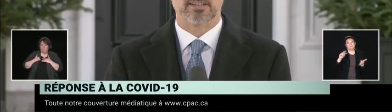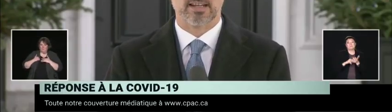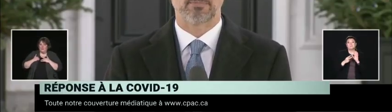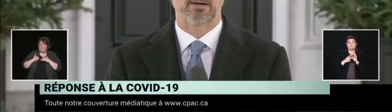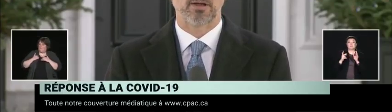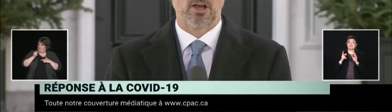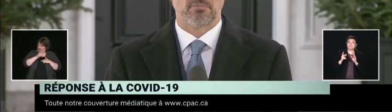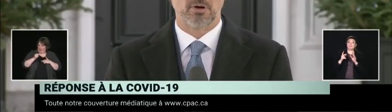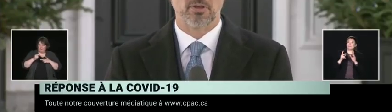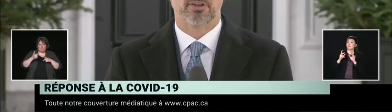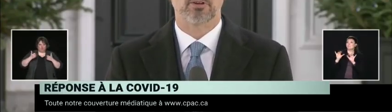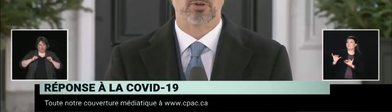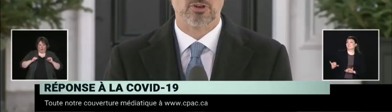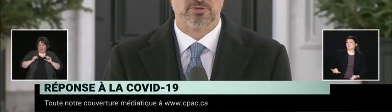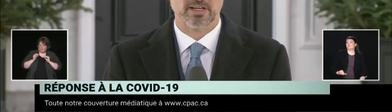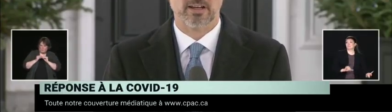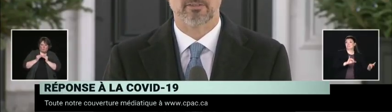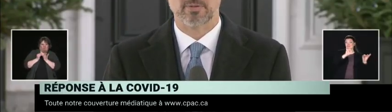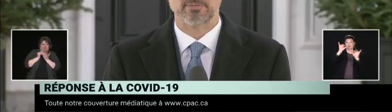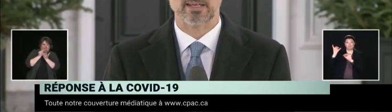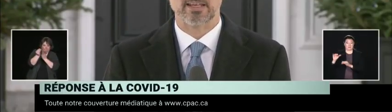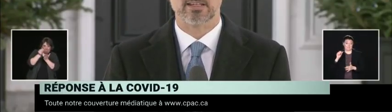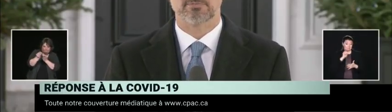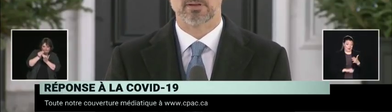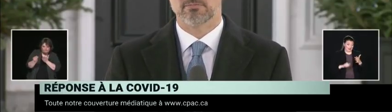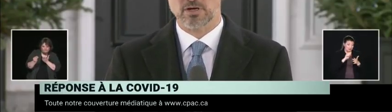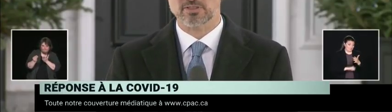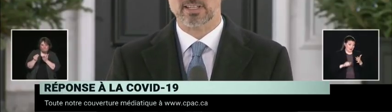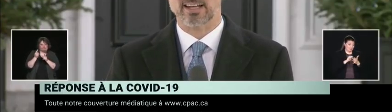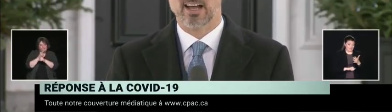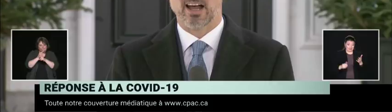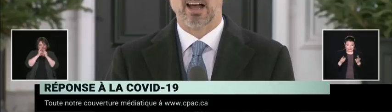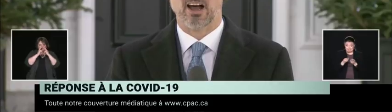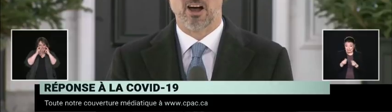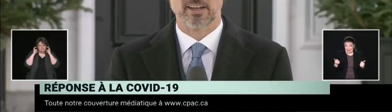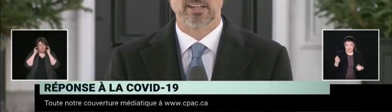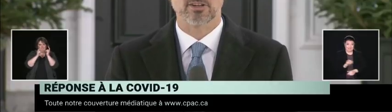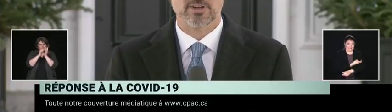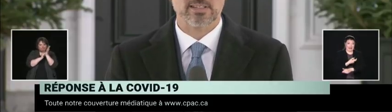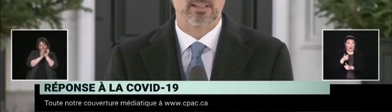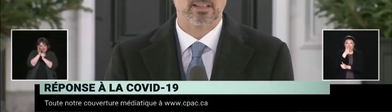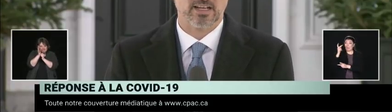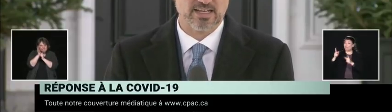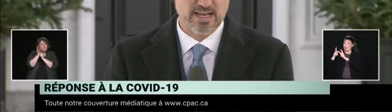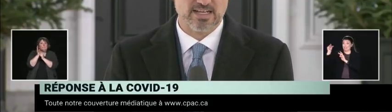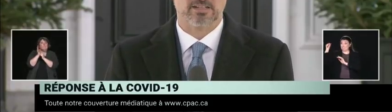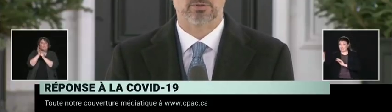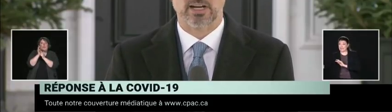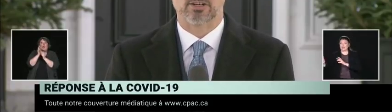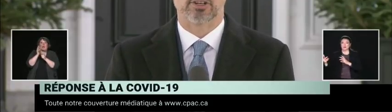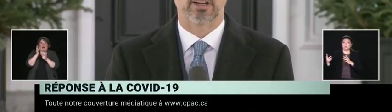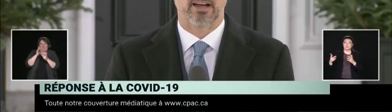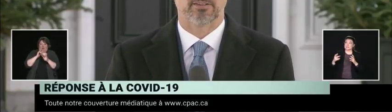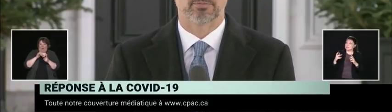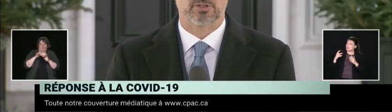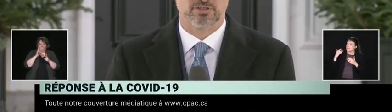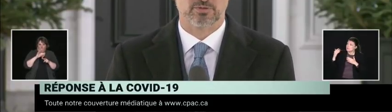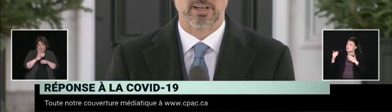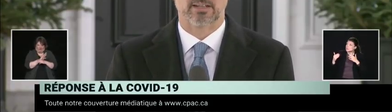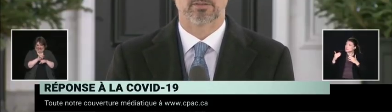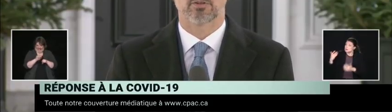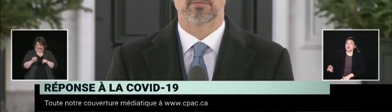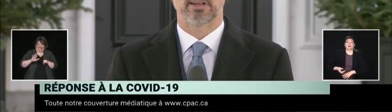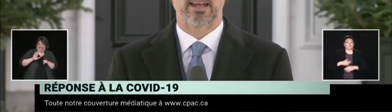hard to step up both on our procurement of PPEs, but mostly on increasing the Canadian production of